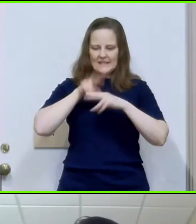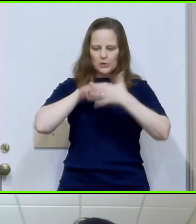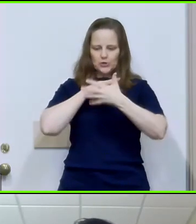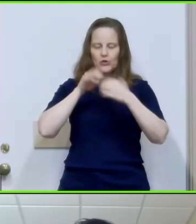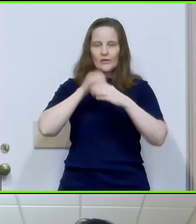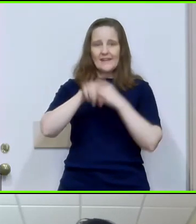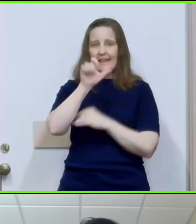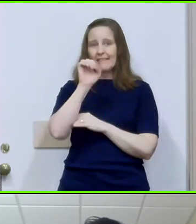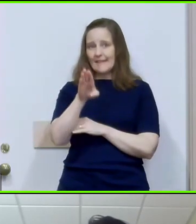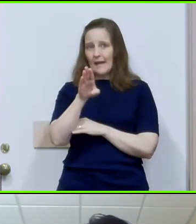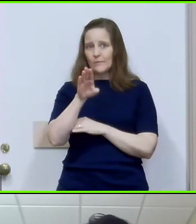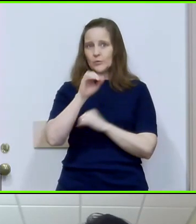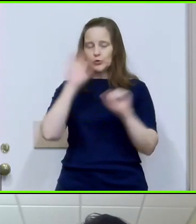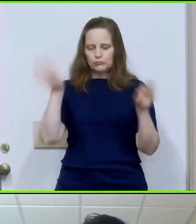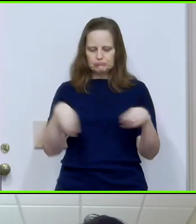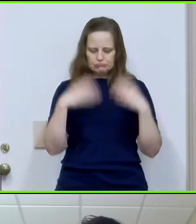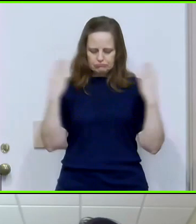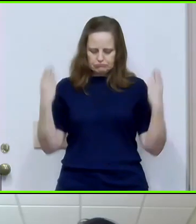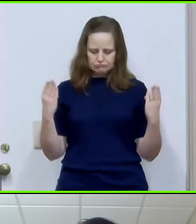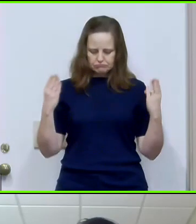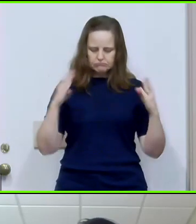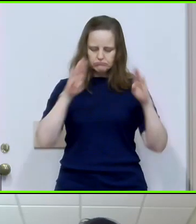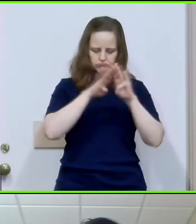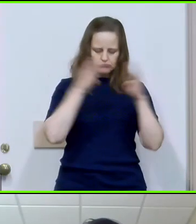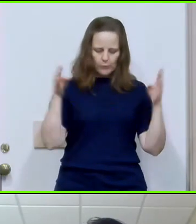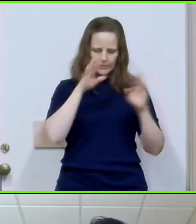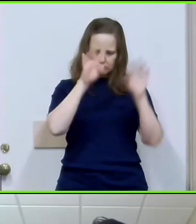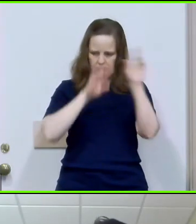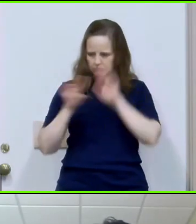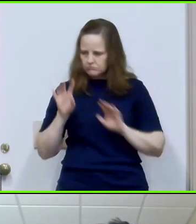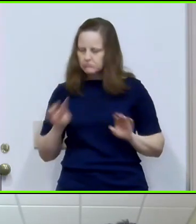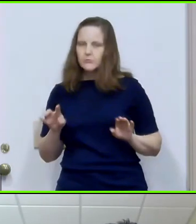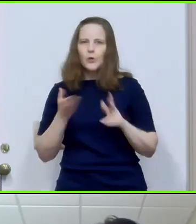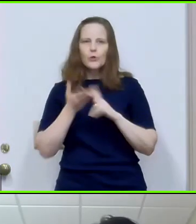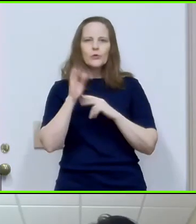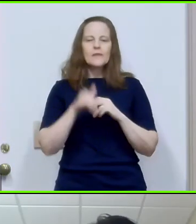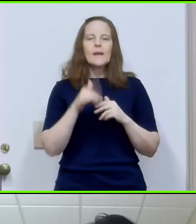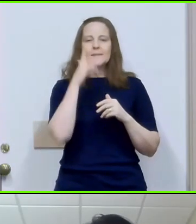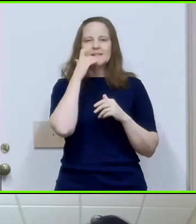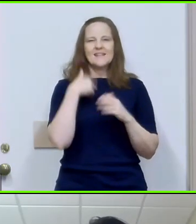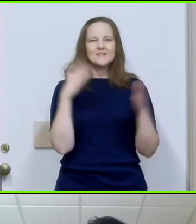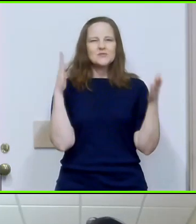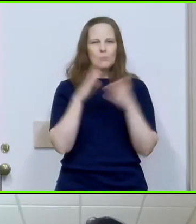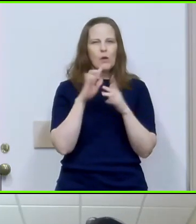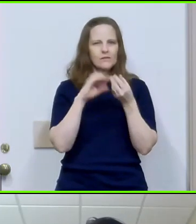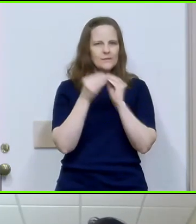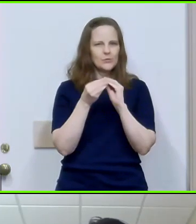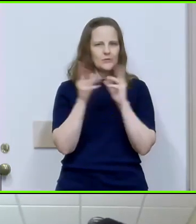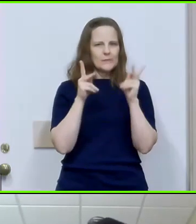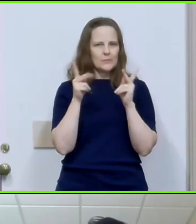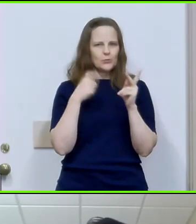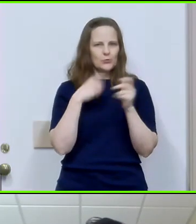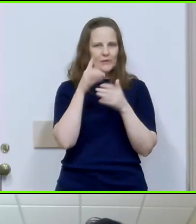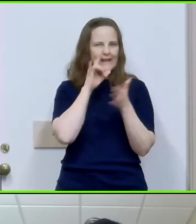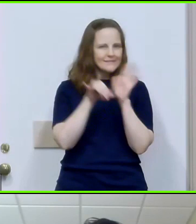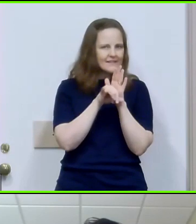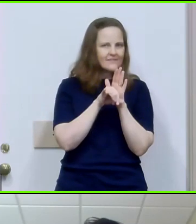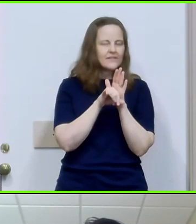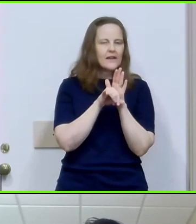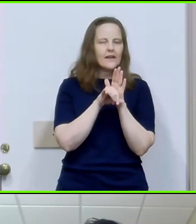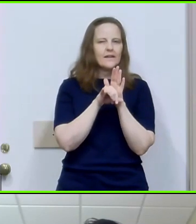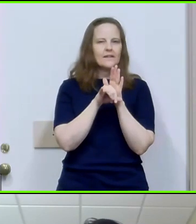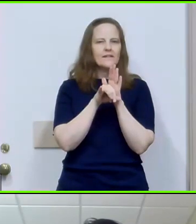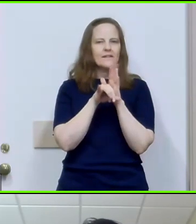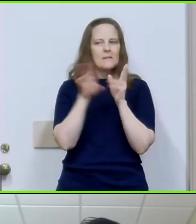lab, and we were able to work through that and walk through that from there because there was such a small number. We were able to identify any of those